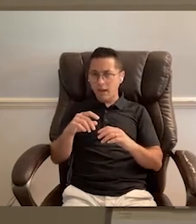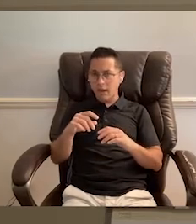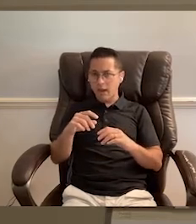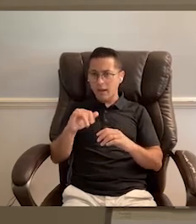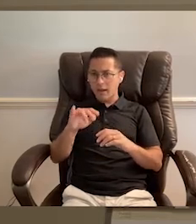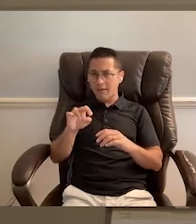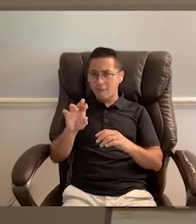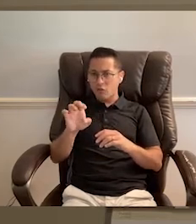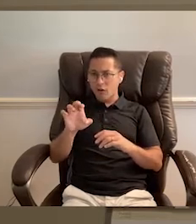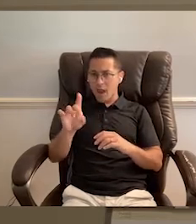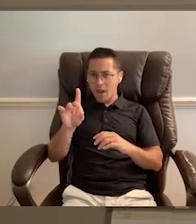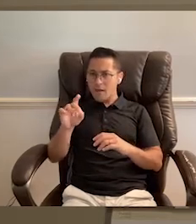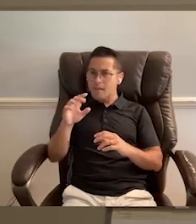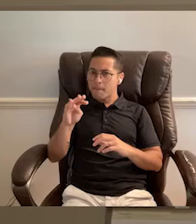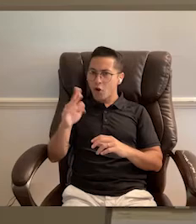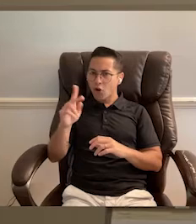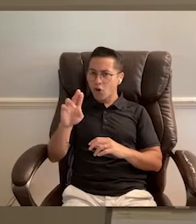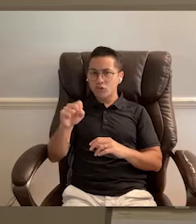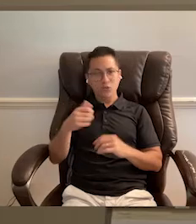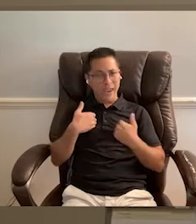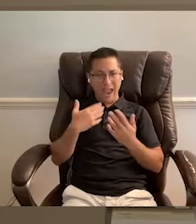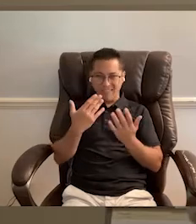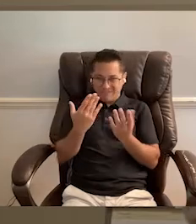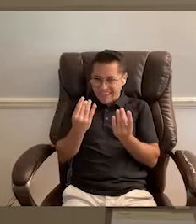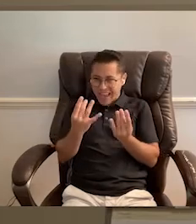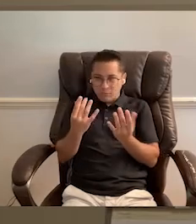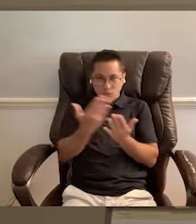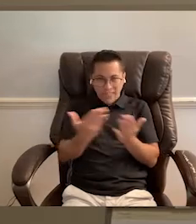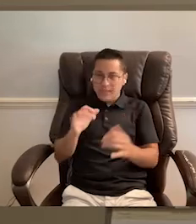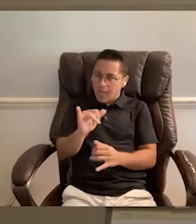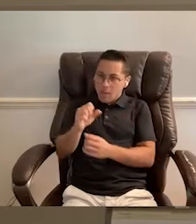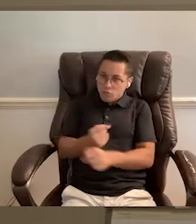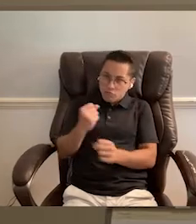have, like if we have an interview, we get nervous and then we don't know what to say,